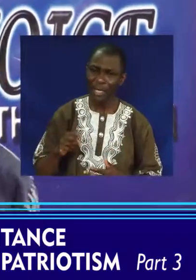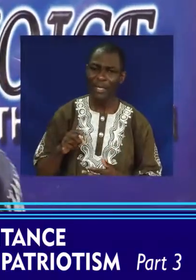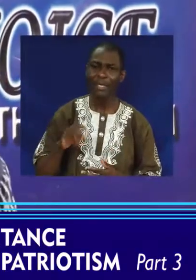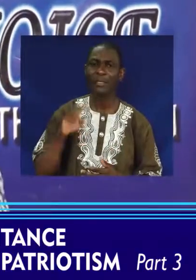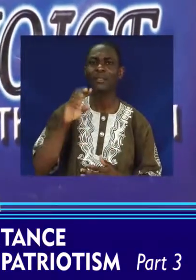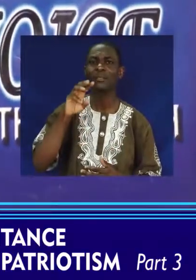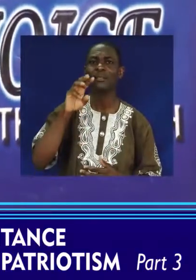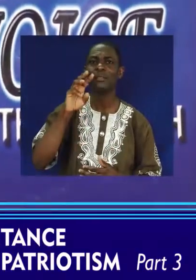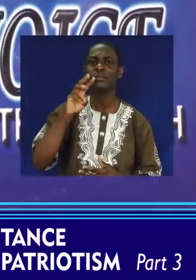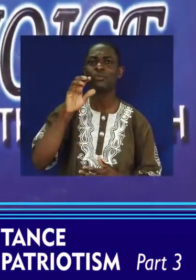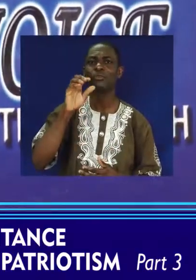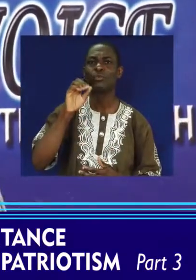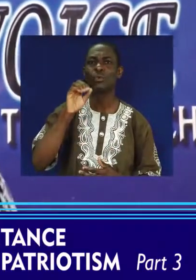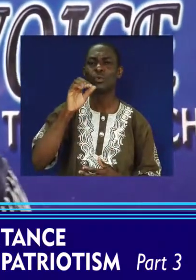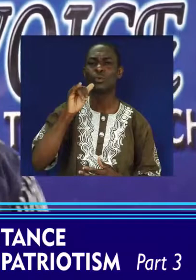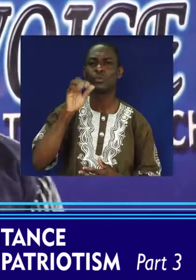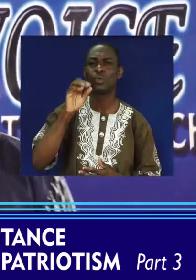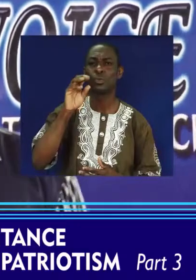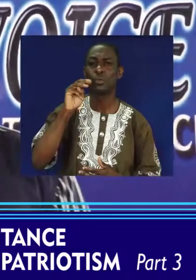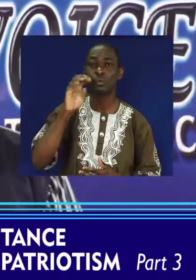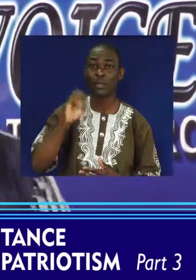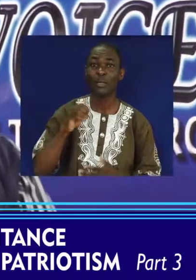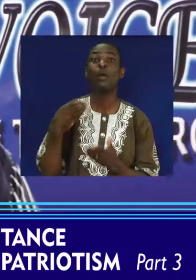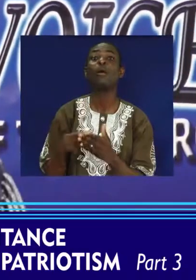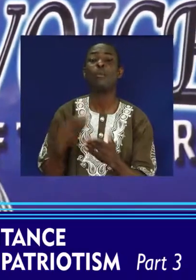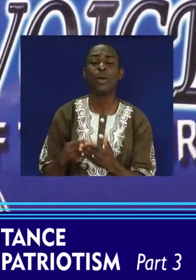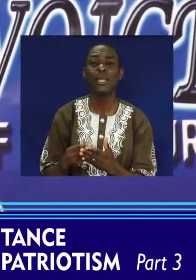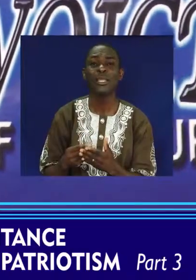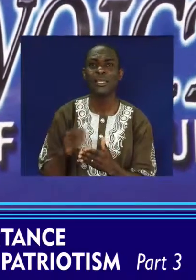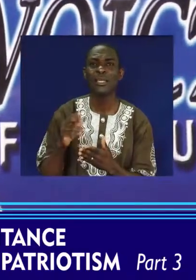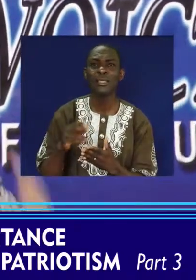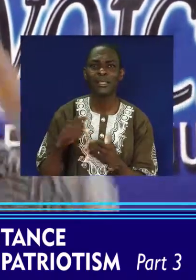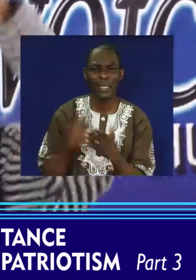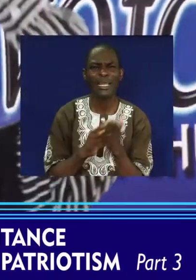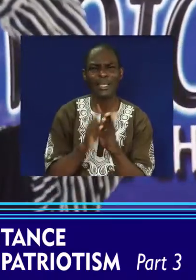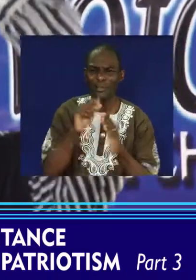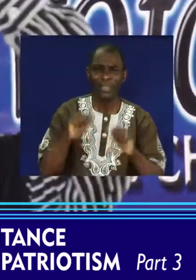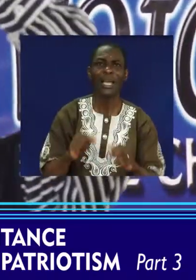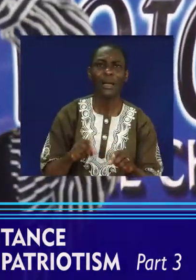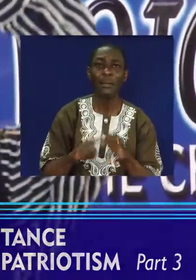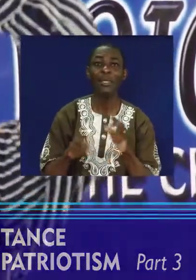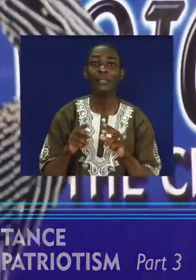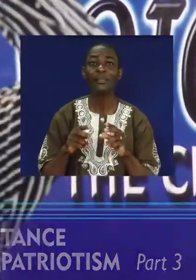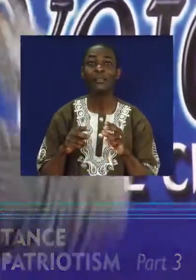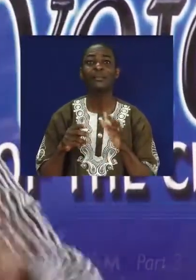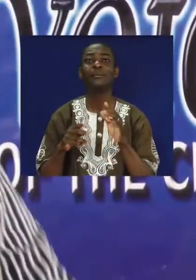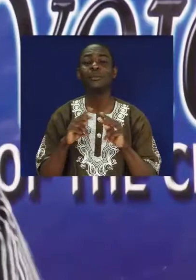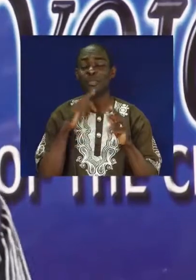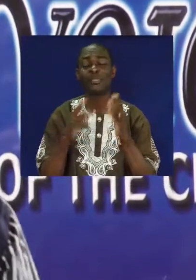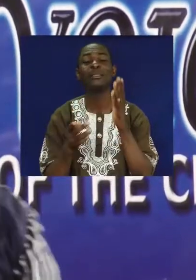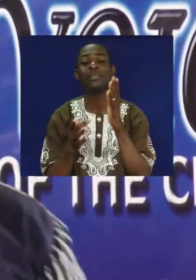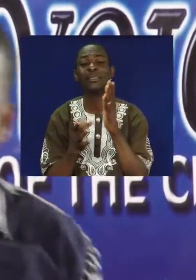kwako university awie ekwa sori so ye kristo ni o so ye kramoni o na wakwa pesika ni bi atare hu se